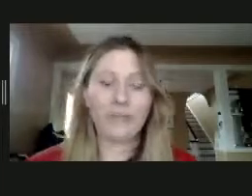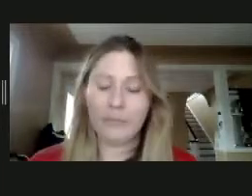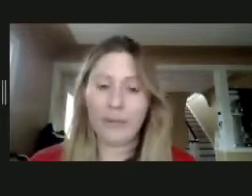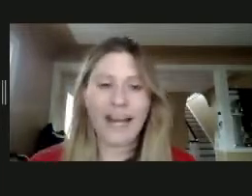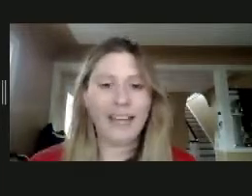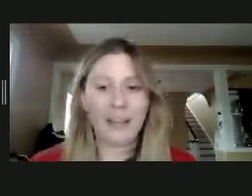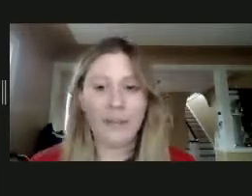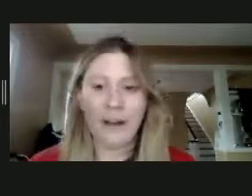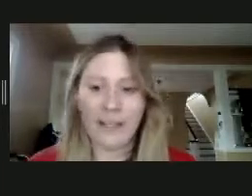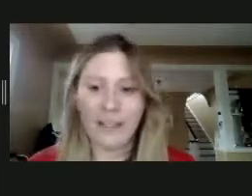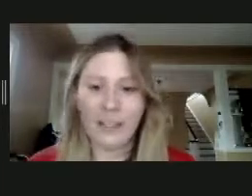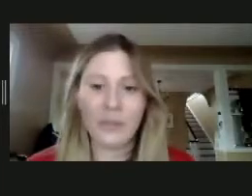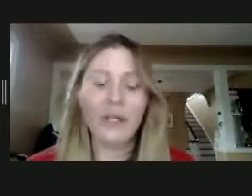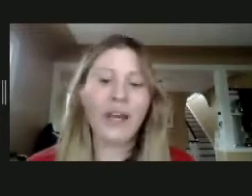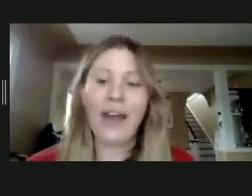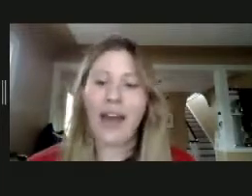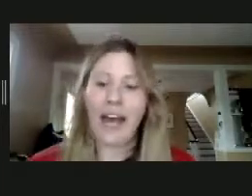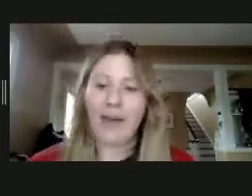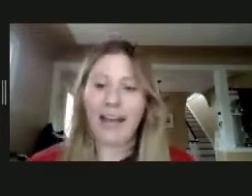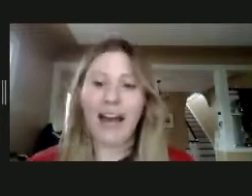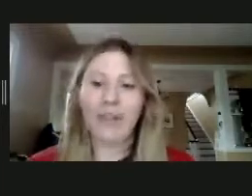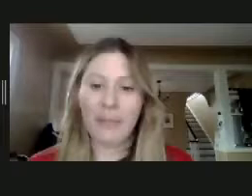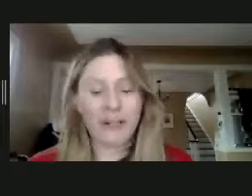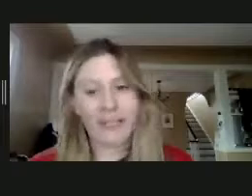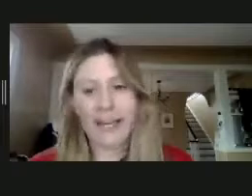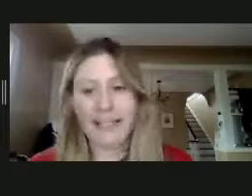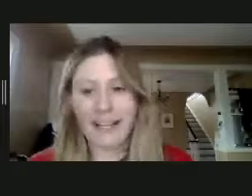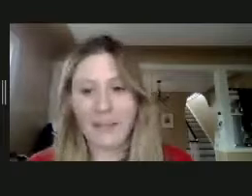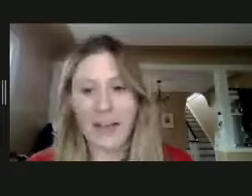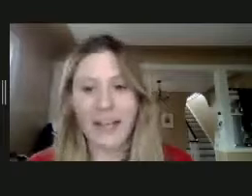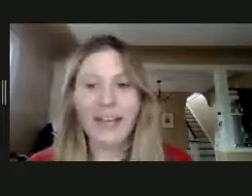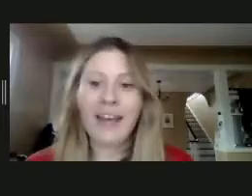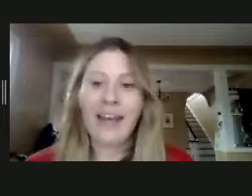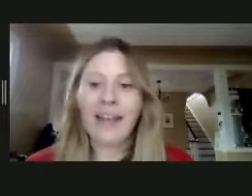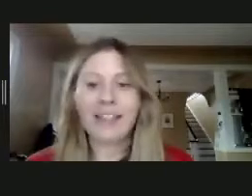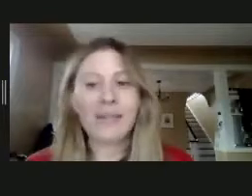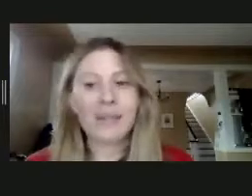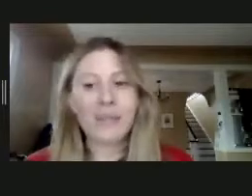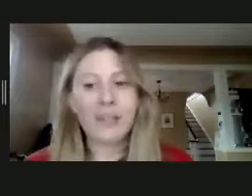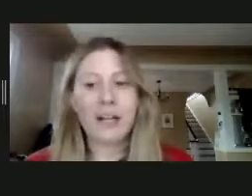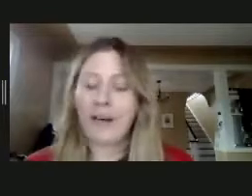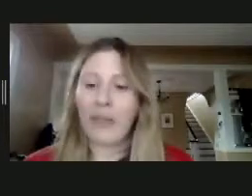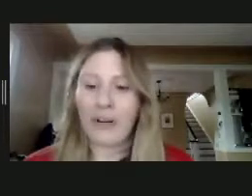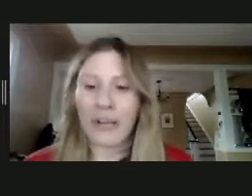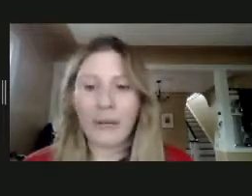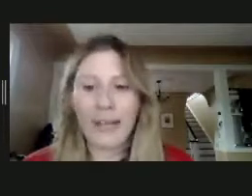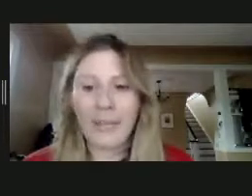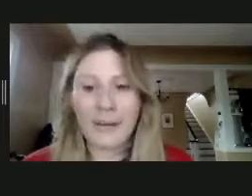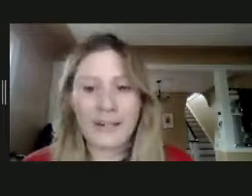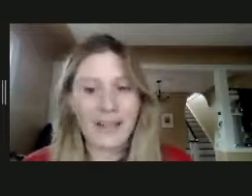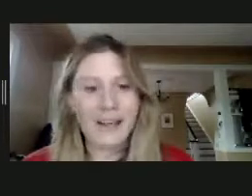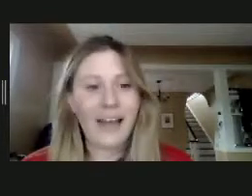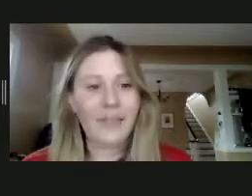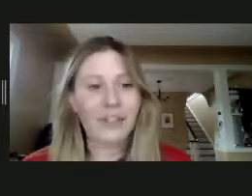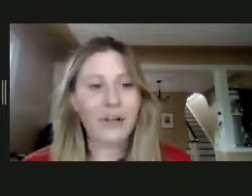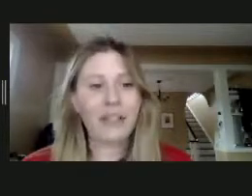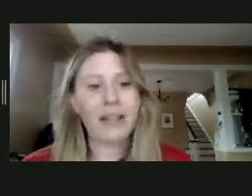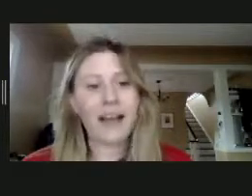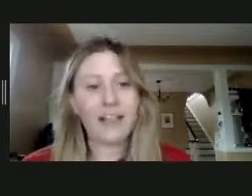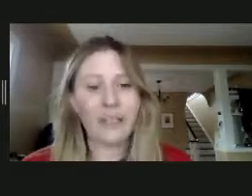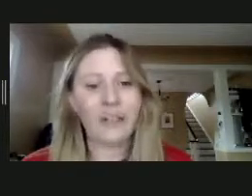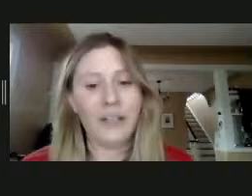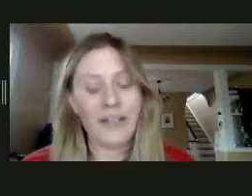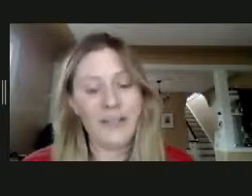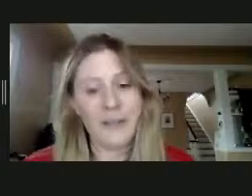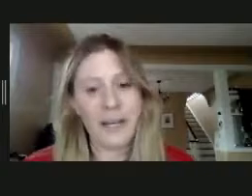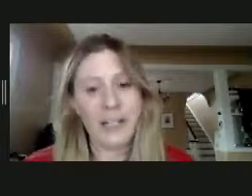which bracket they fall into and how they personally identify. And some people, about 30.8%, have chosen not